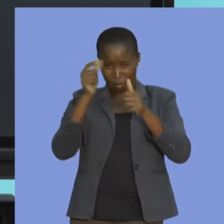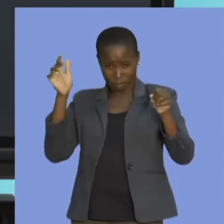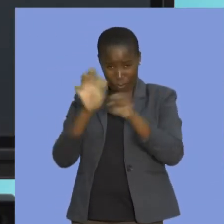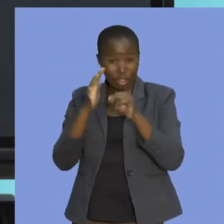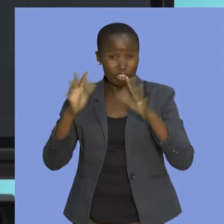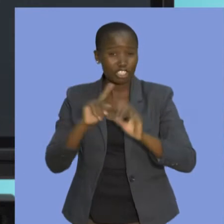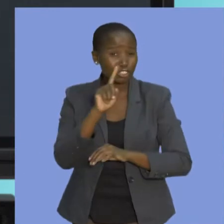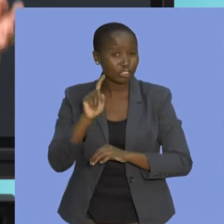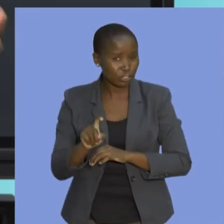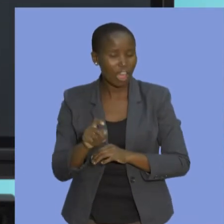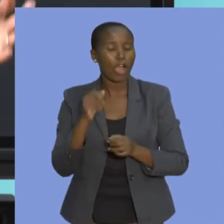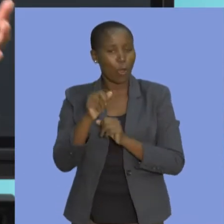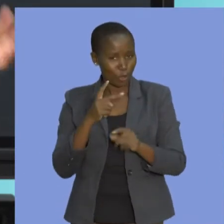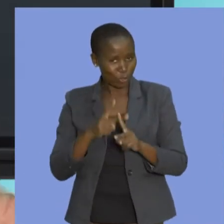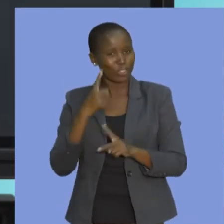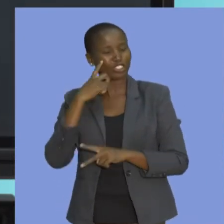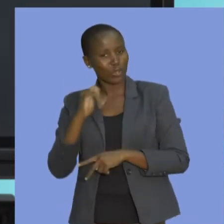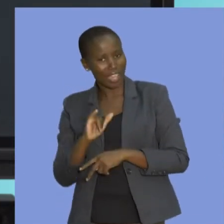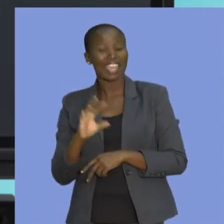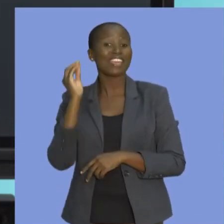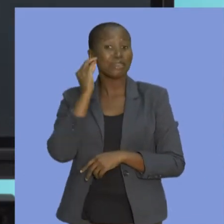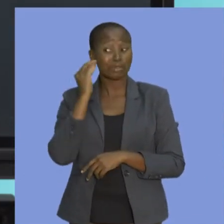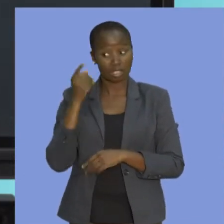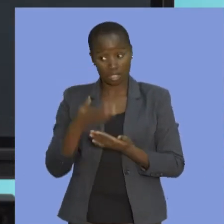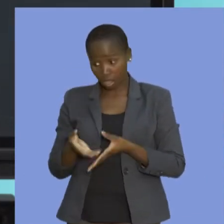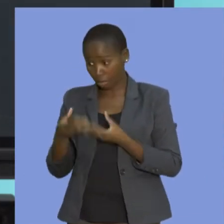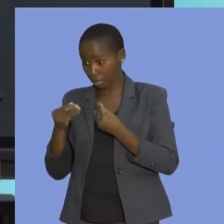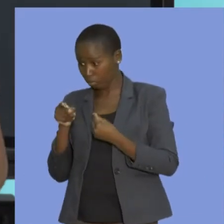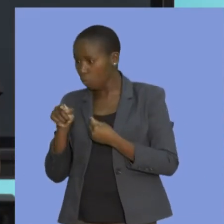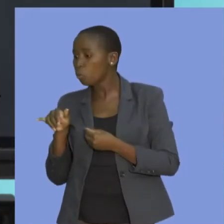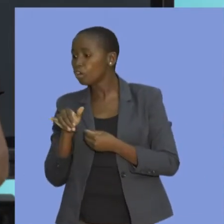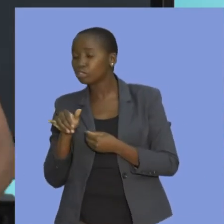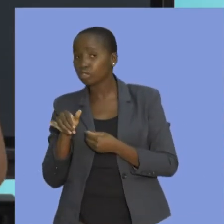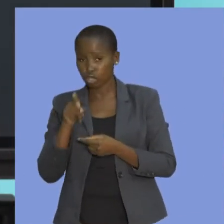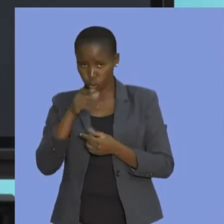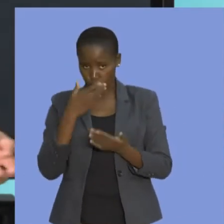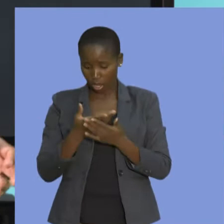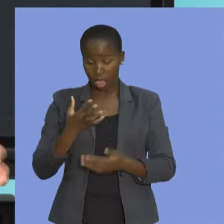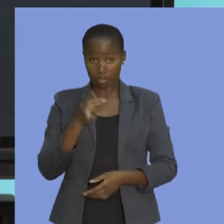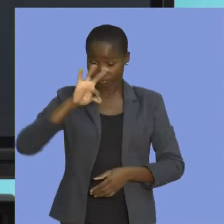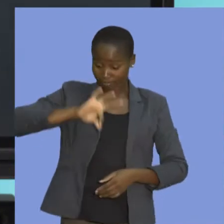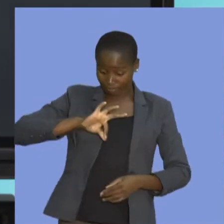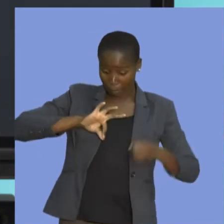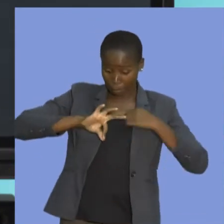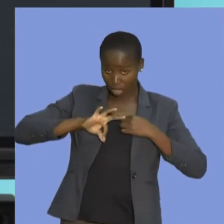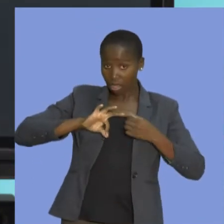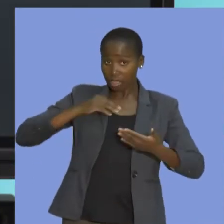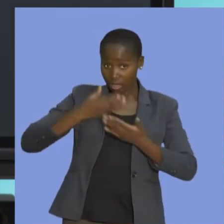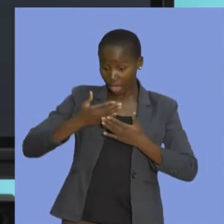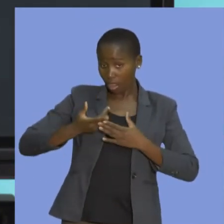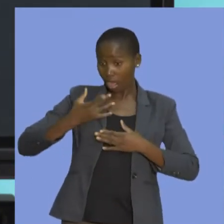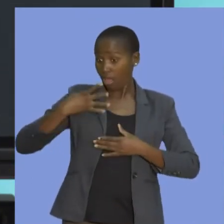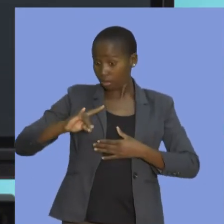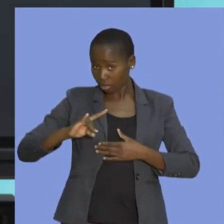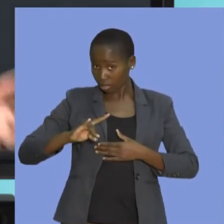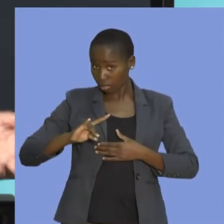also they can check based on the data whether you can afford, okay? And surely if the probability or the